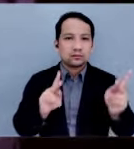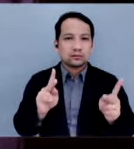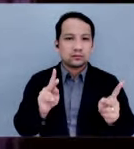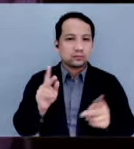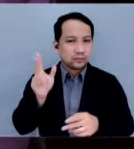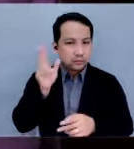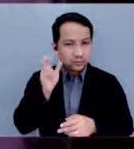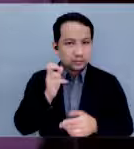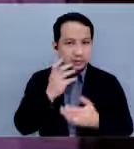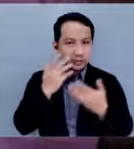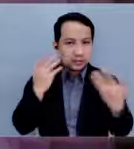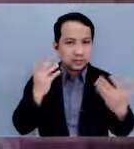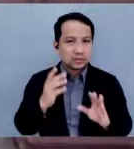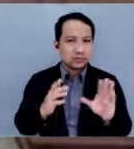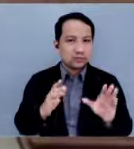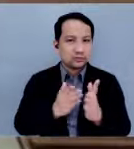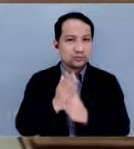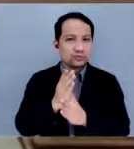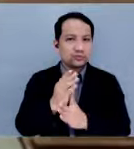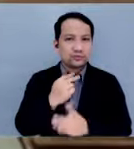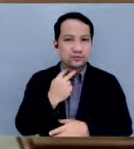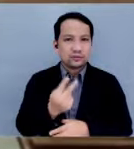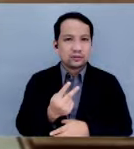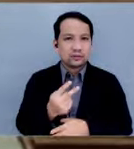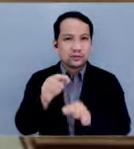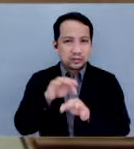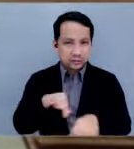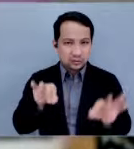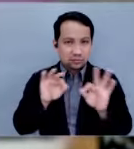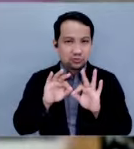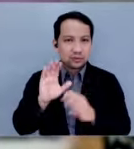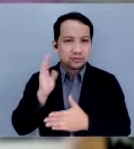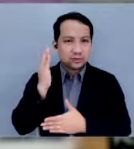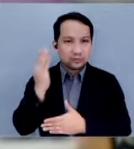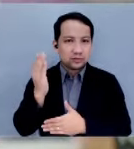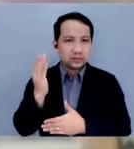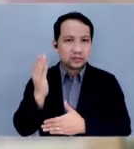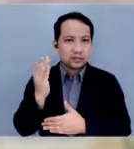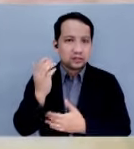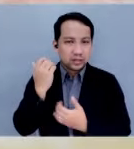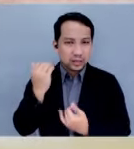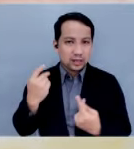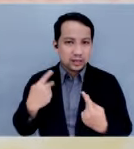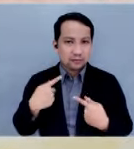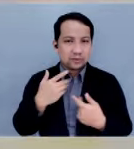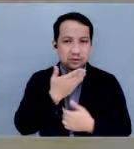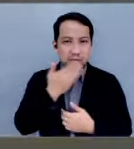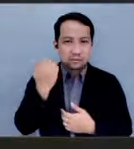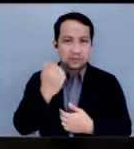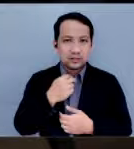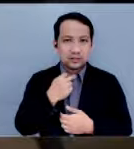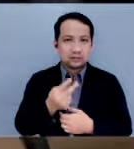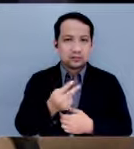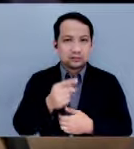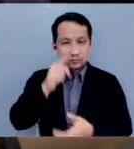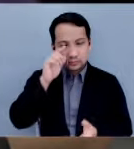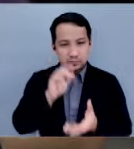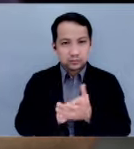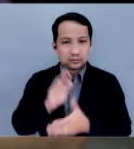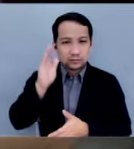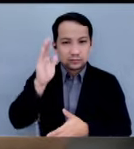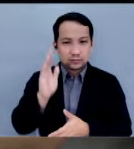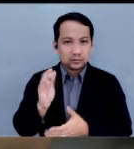smile in your voice. So it's very important to be in optimal health to have your best voice ever. I believe that God has given each